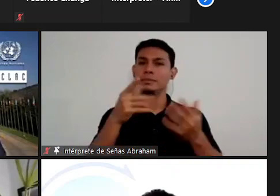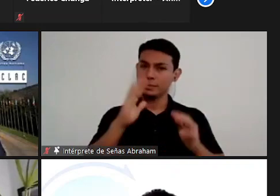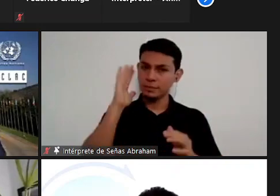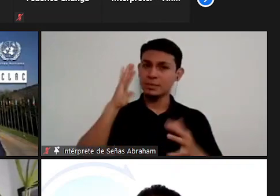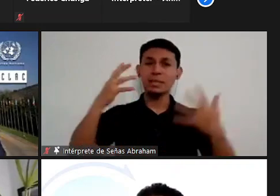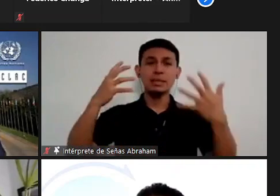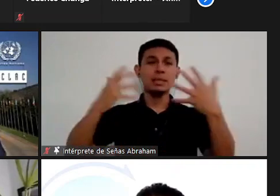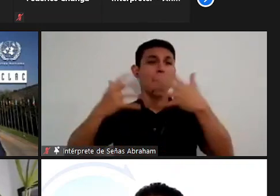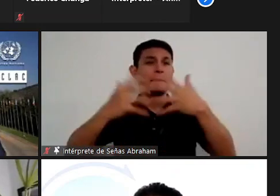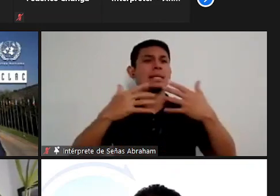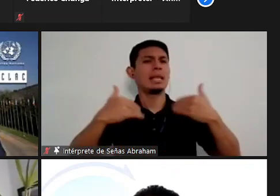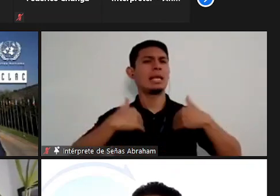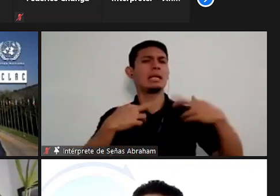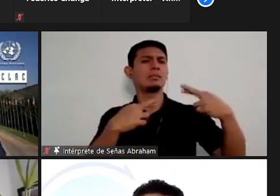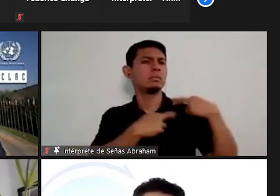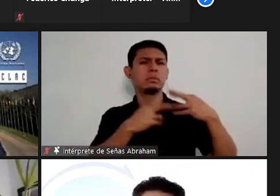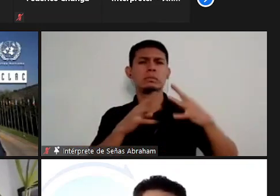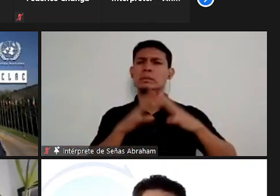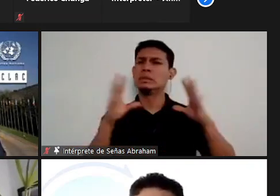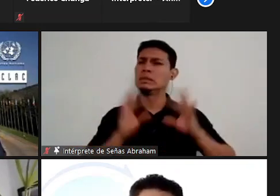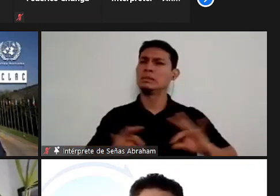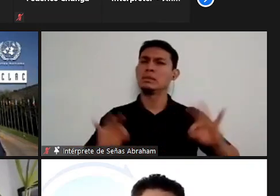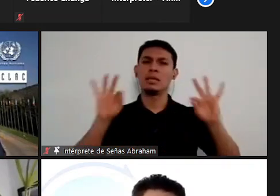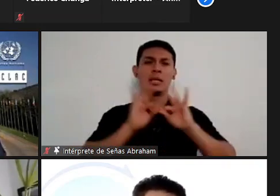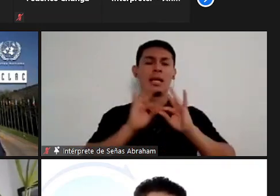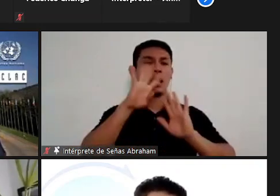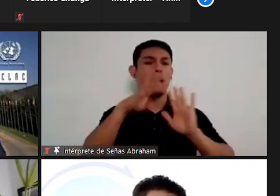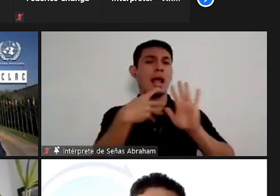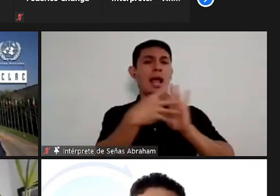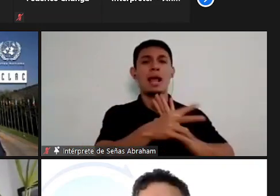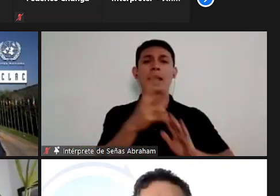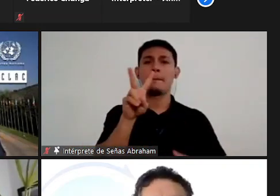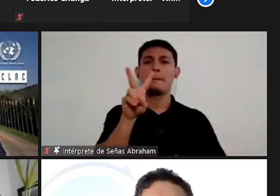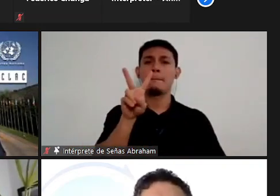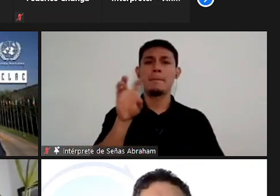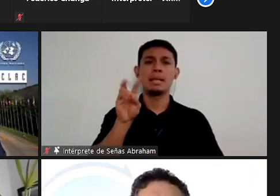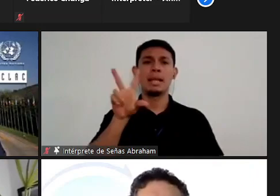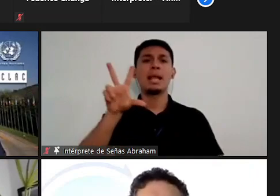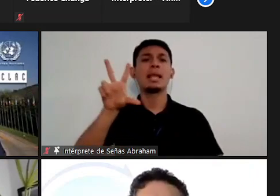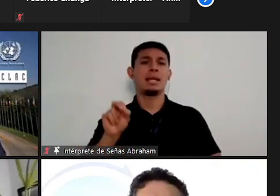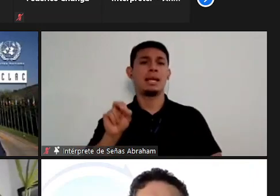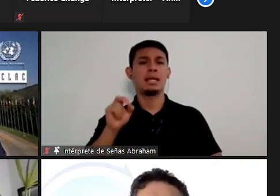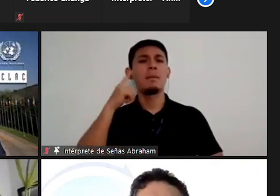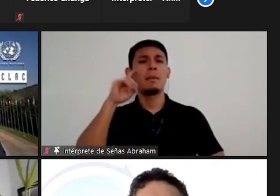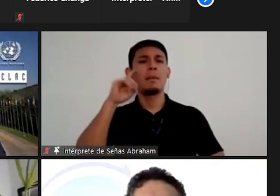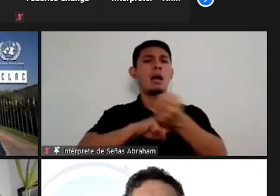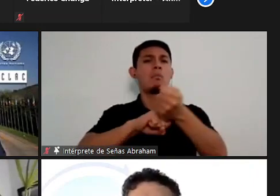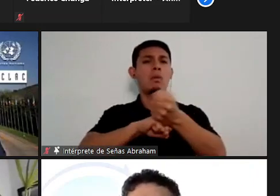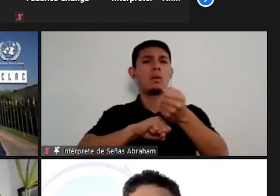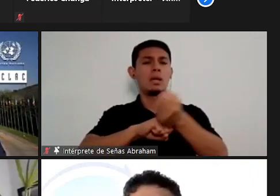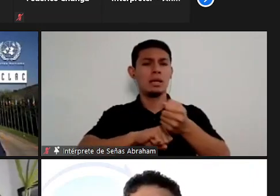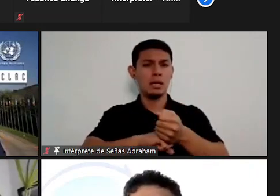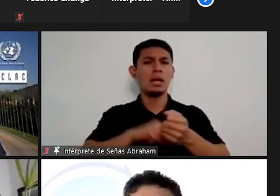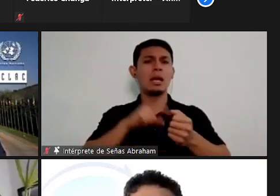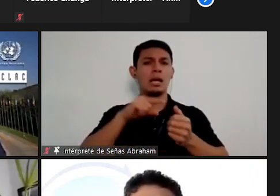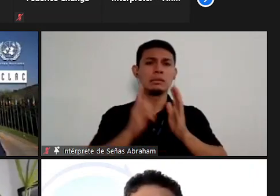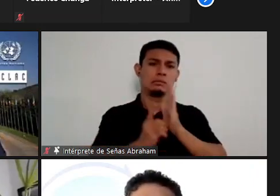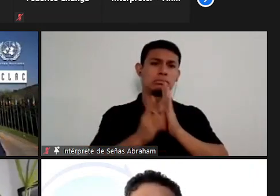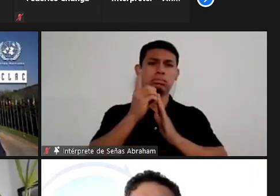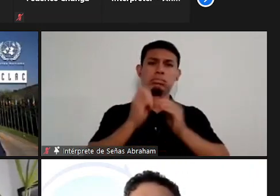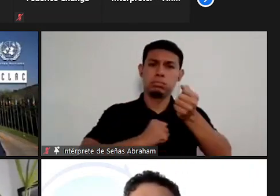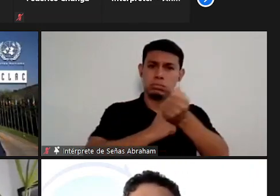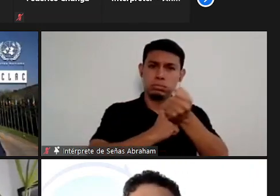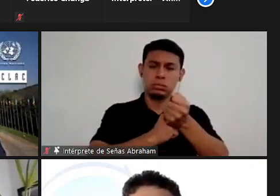david a minute ago as you know the companies have an important role on the agenda 2030 to